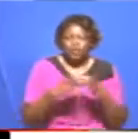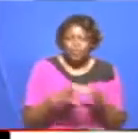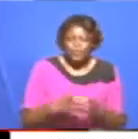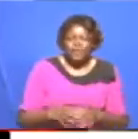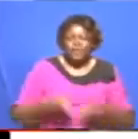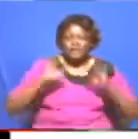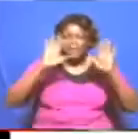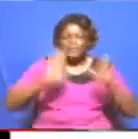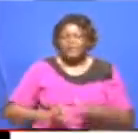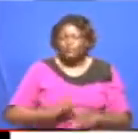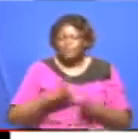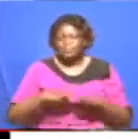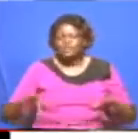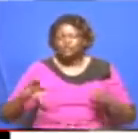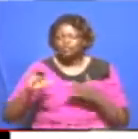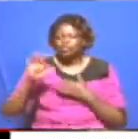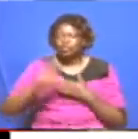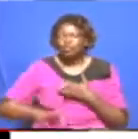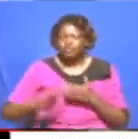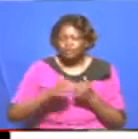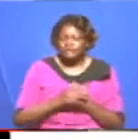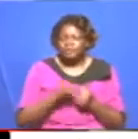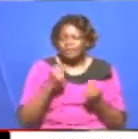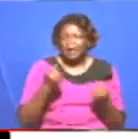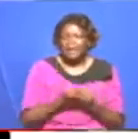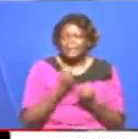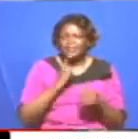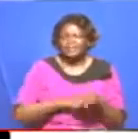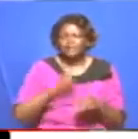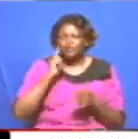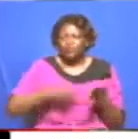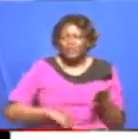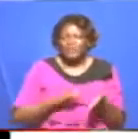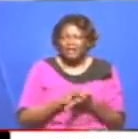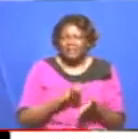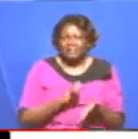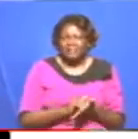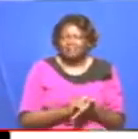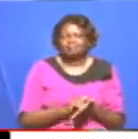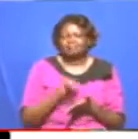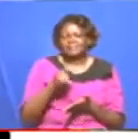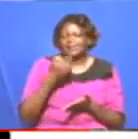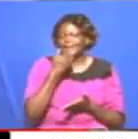Westlands constituency. This even as they say their pact is the best bet yet